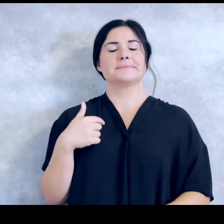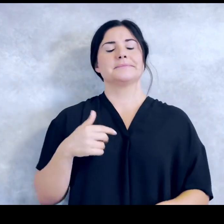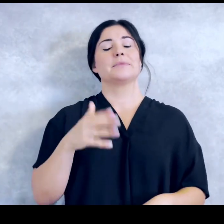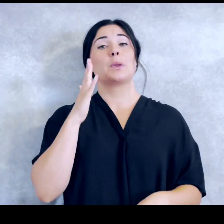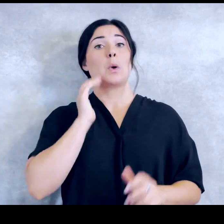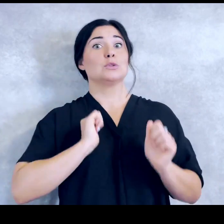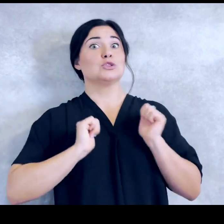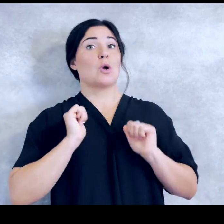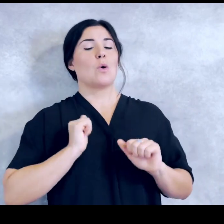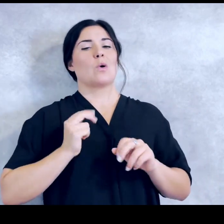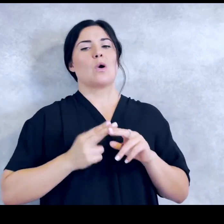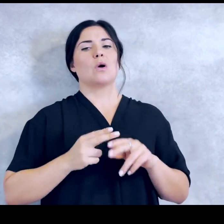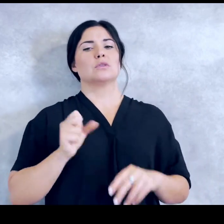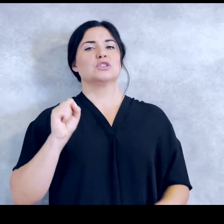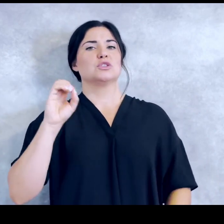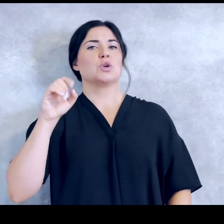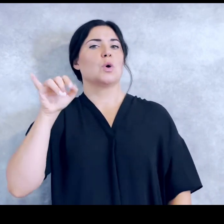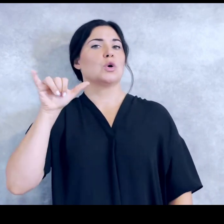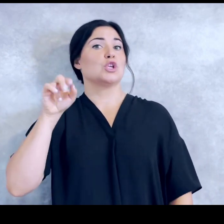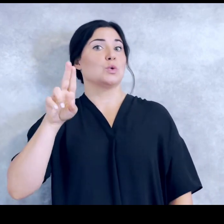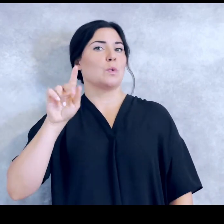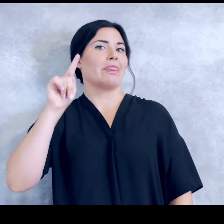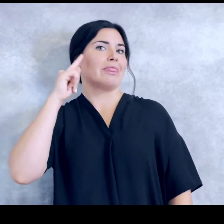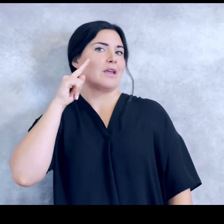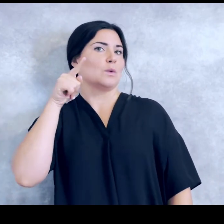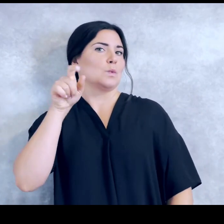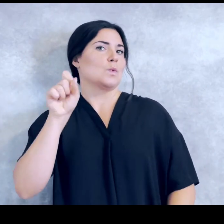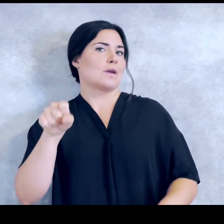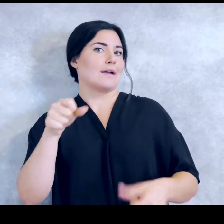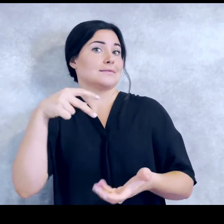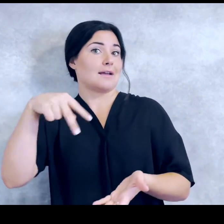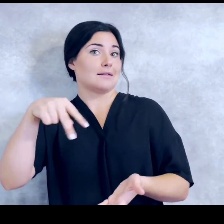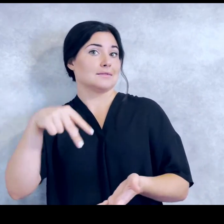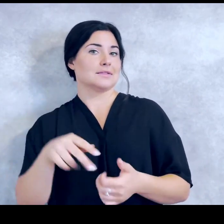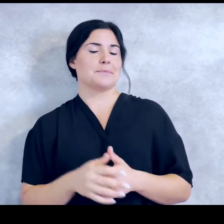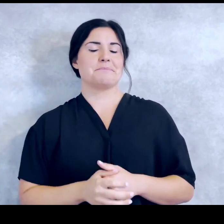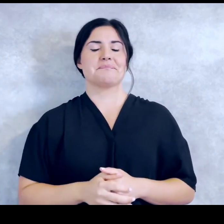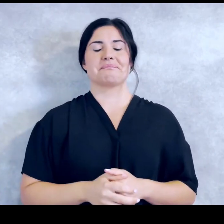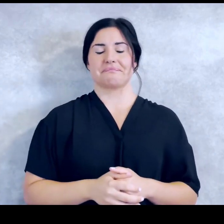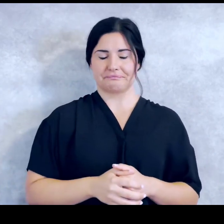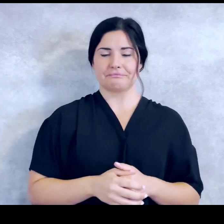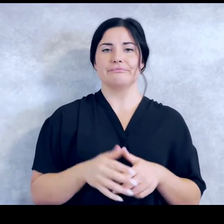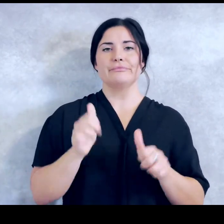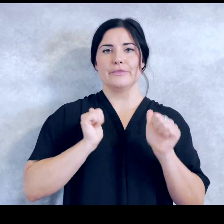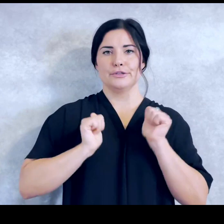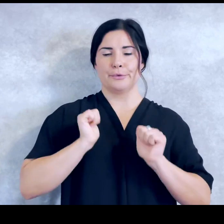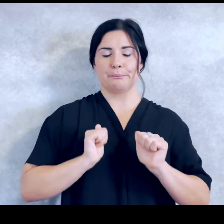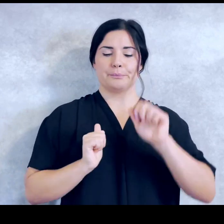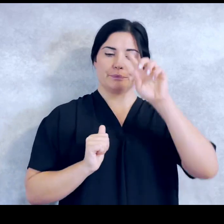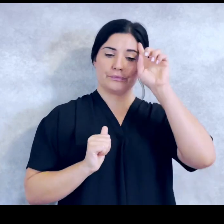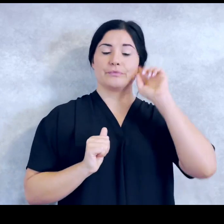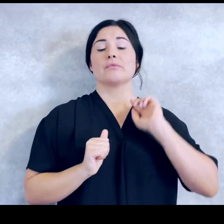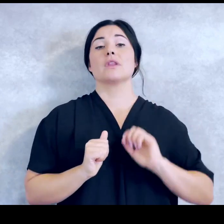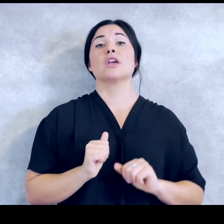You Think You Can Dance. I also hear that from my wife when I'm in the kitchen. So you think you can dance? But it's a